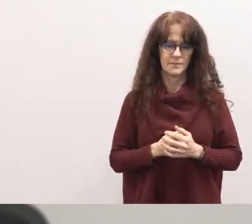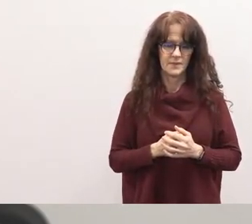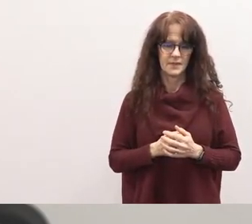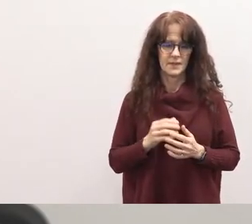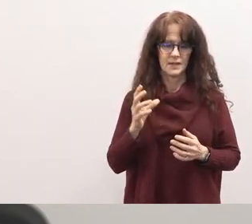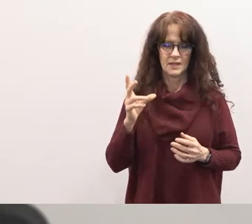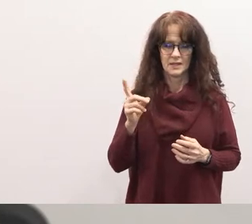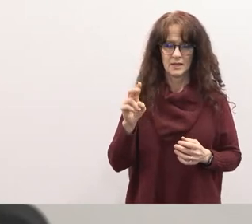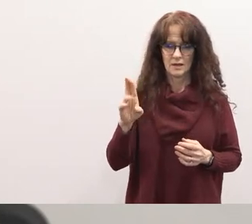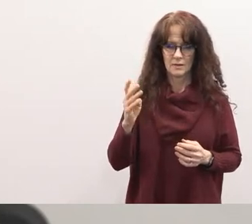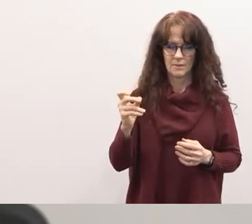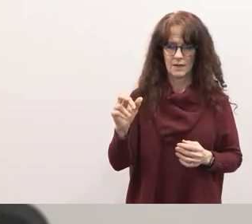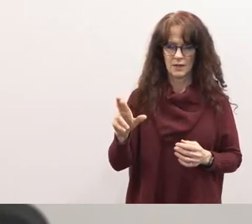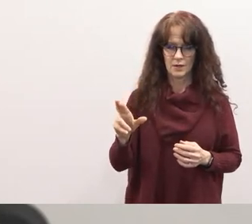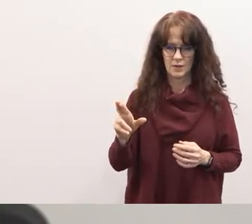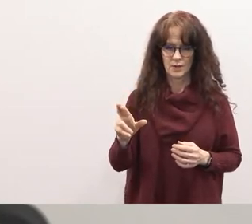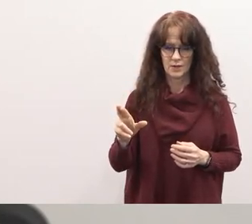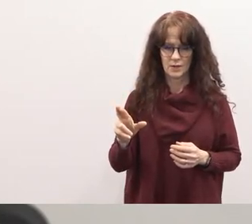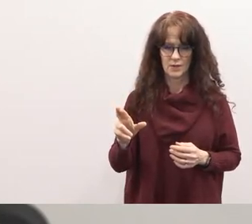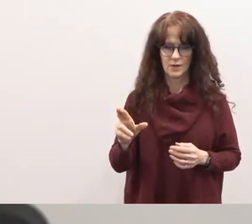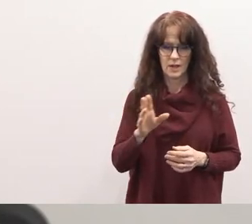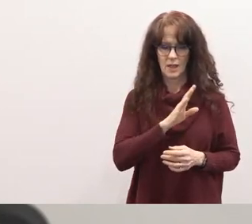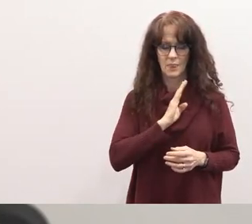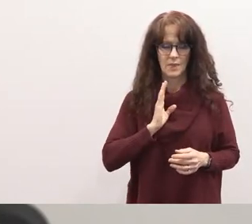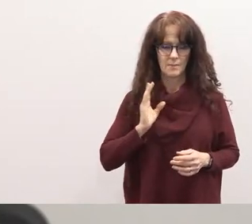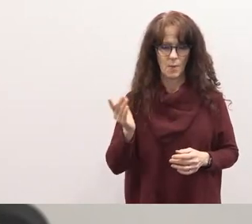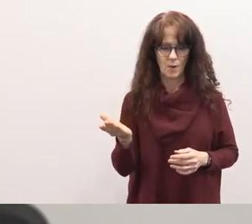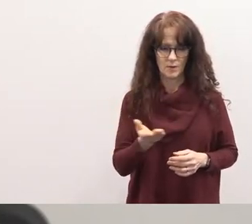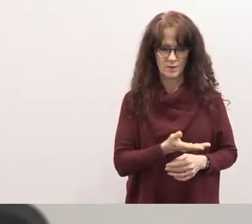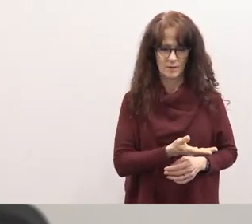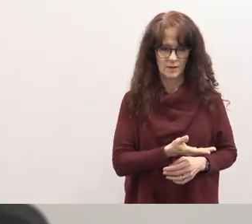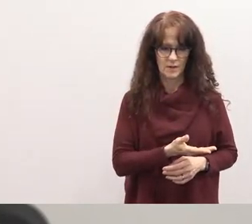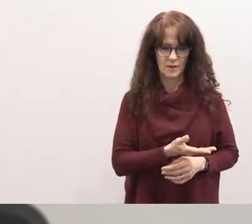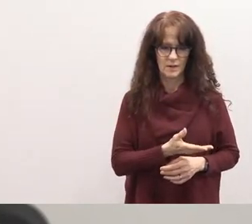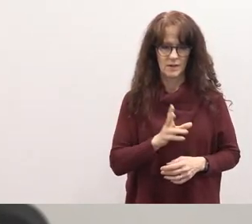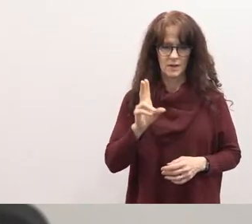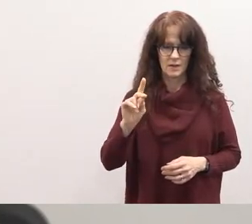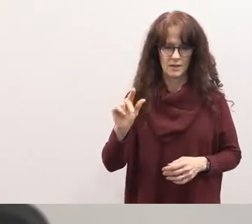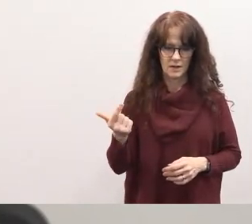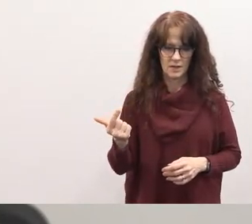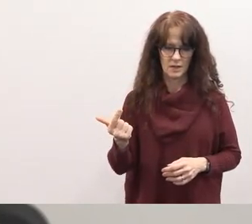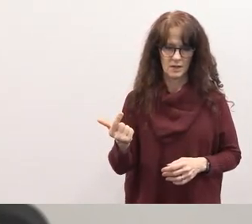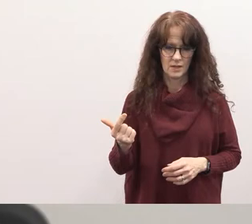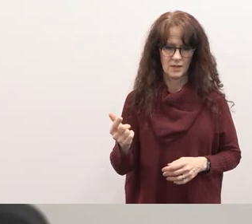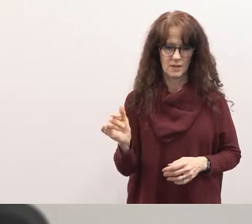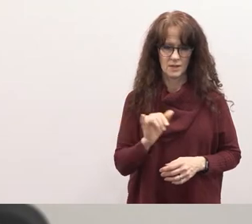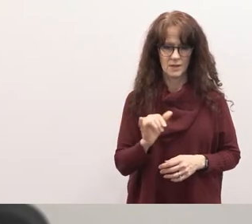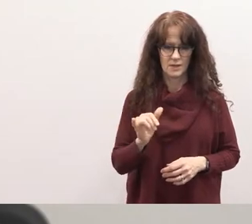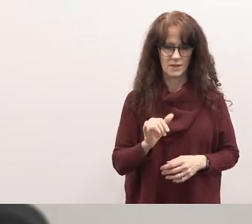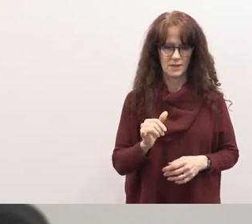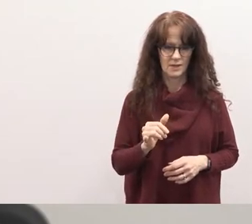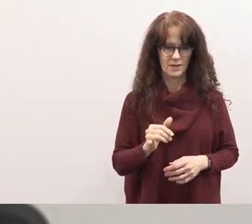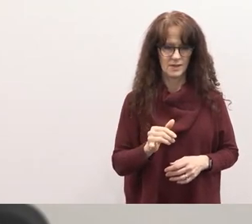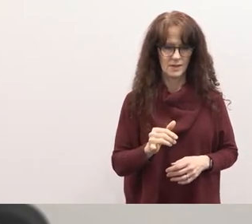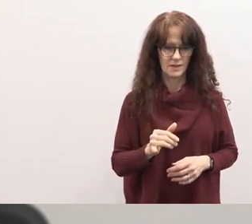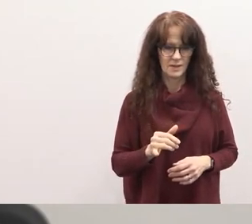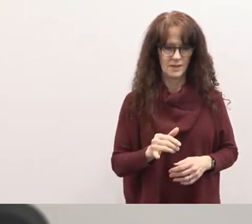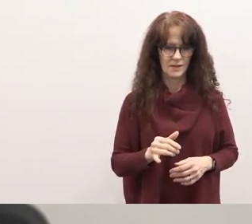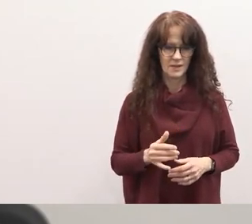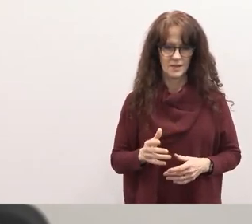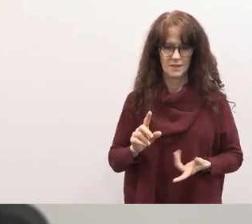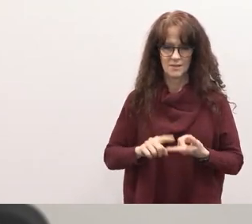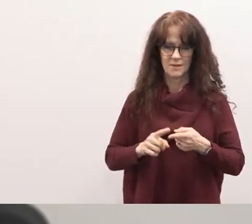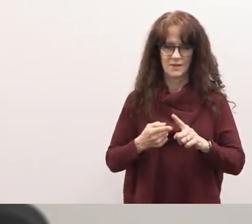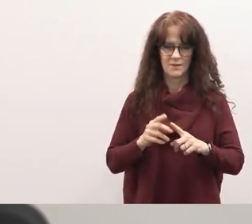Dr. Baker and esteemed board, Doug, as well as my good friend Sharon